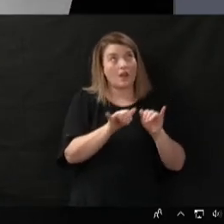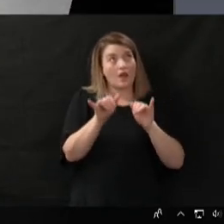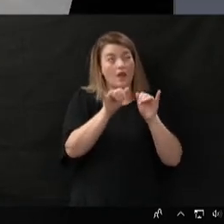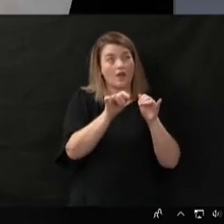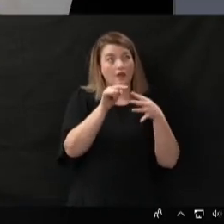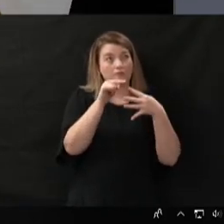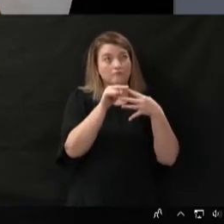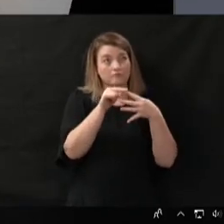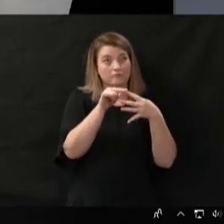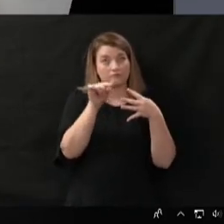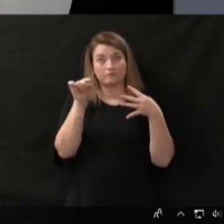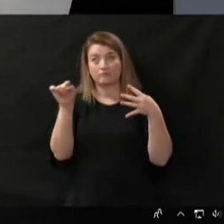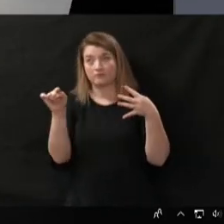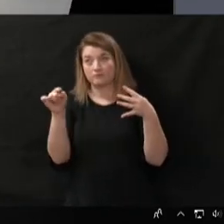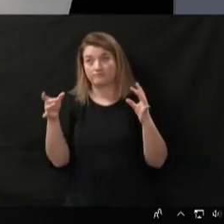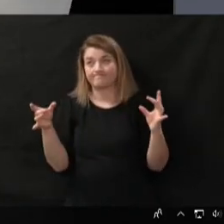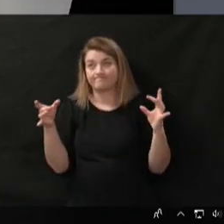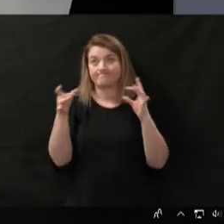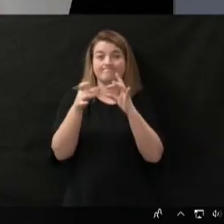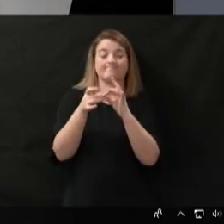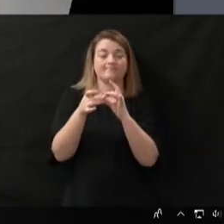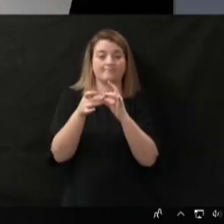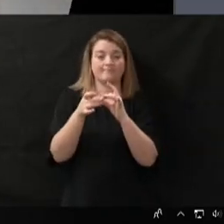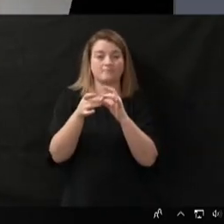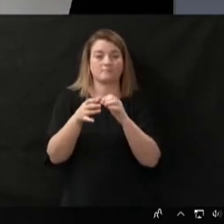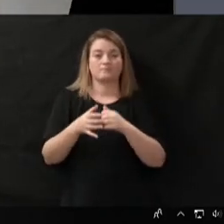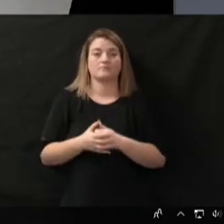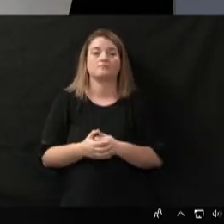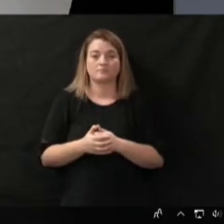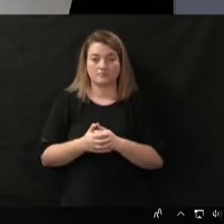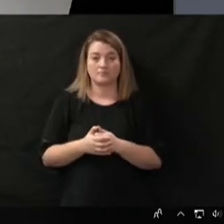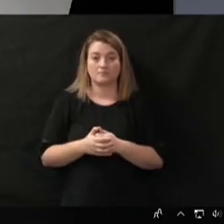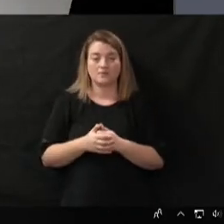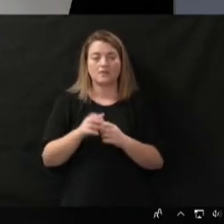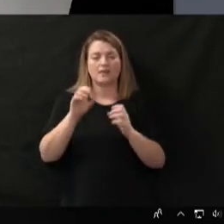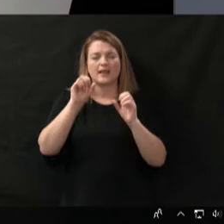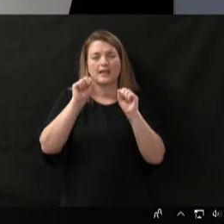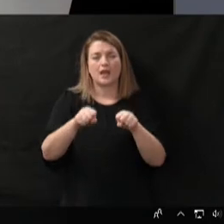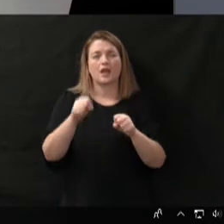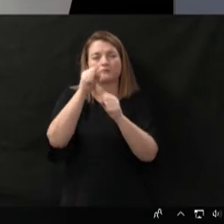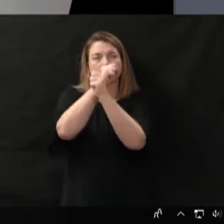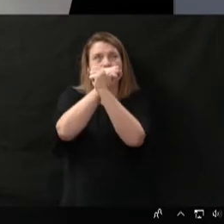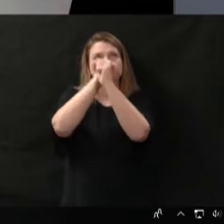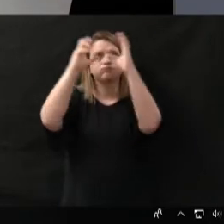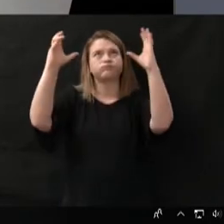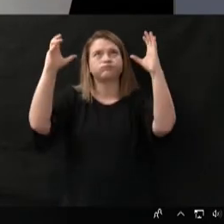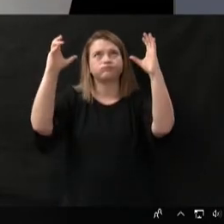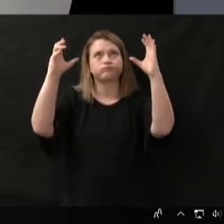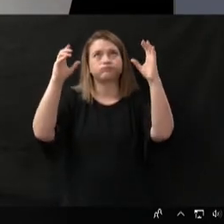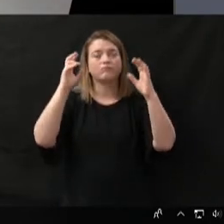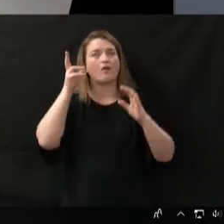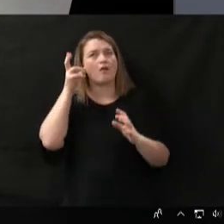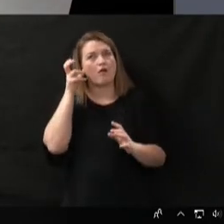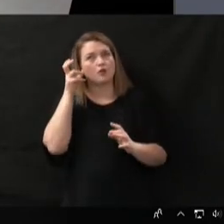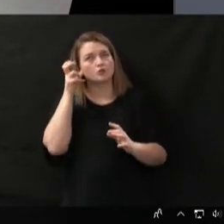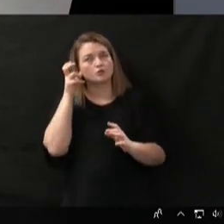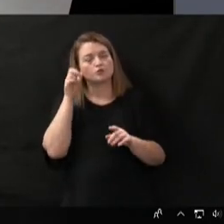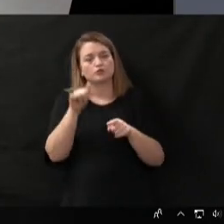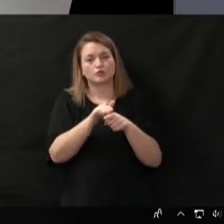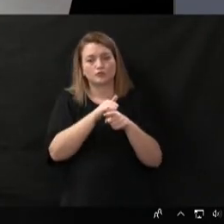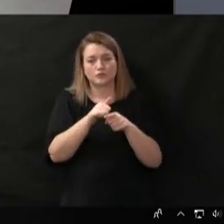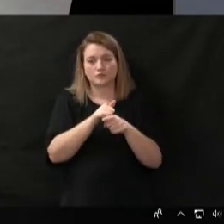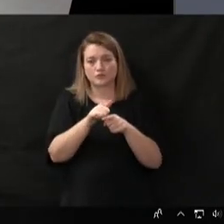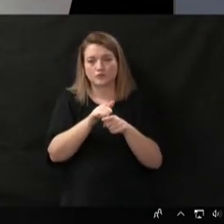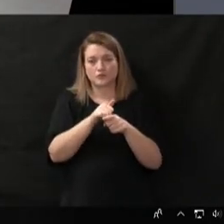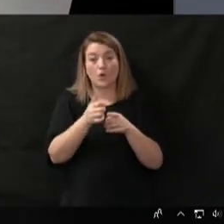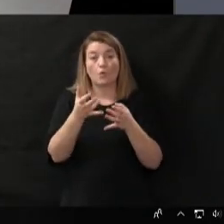picture every time I say to them in an auditory drill, I would like you to write down